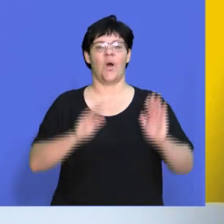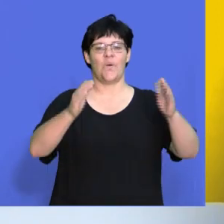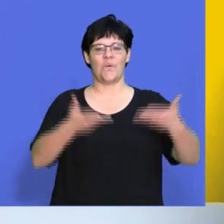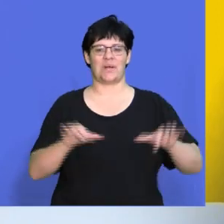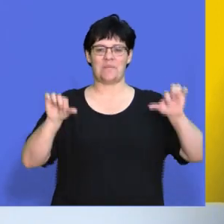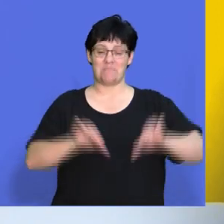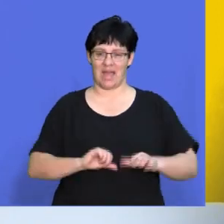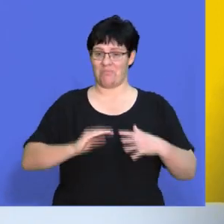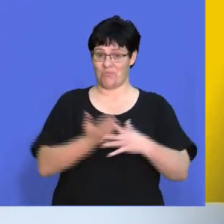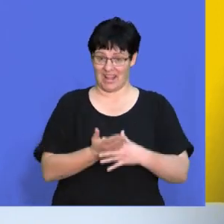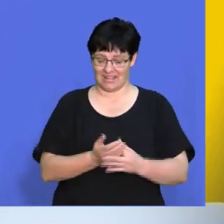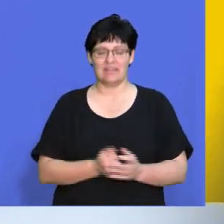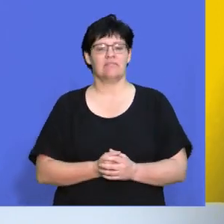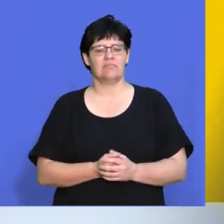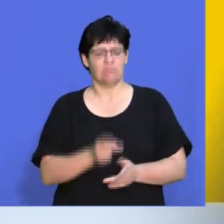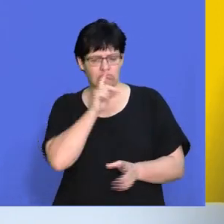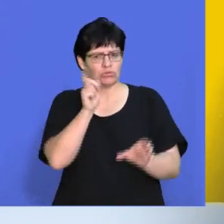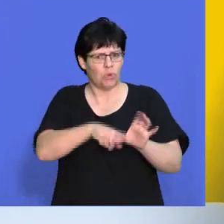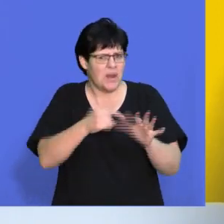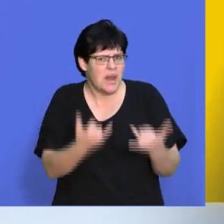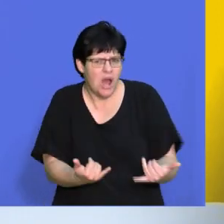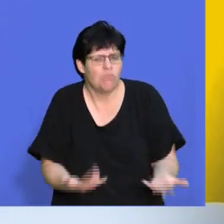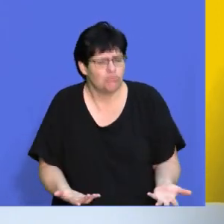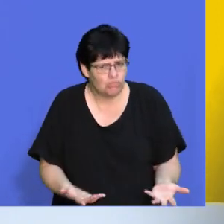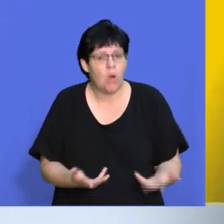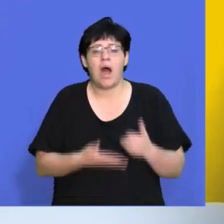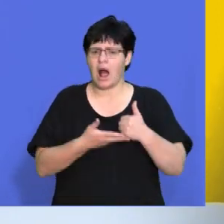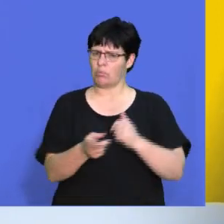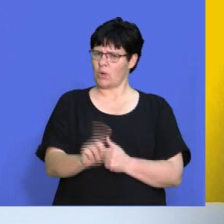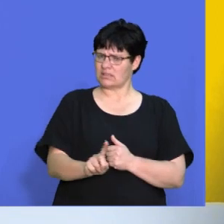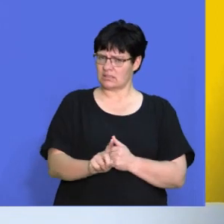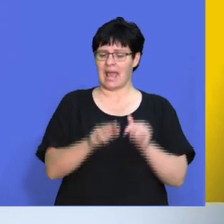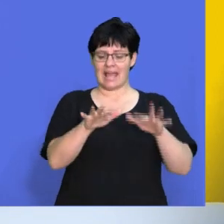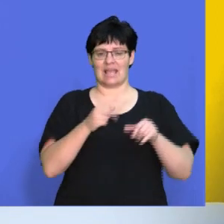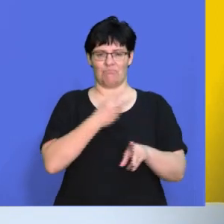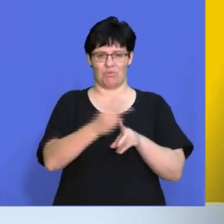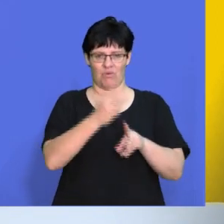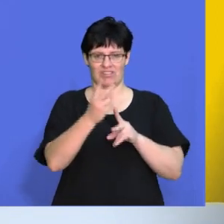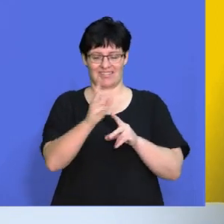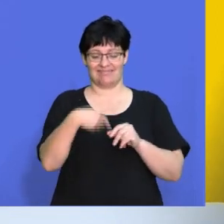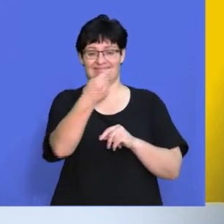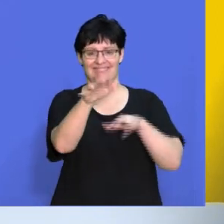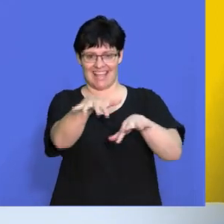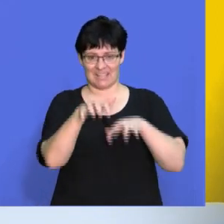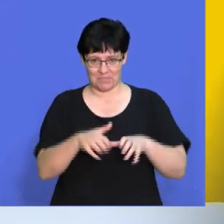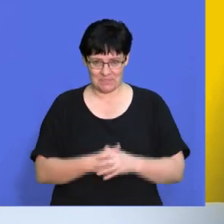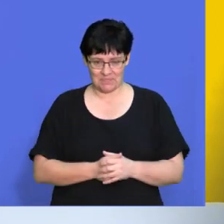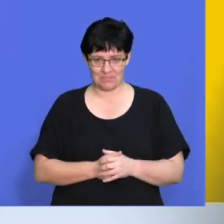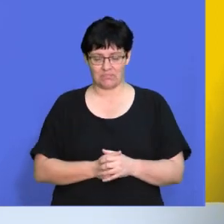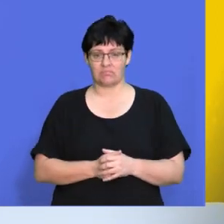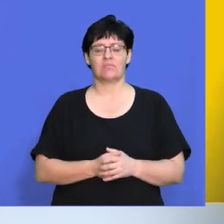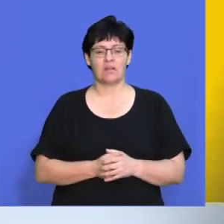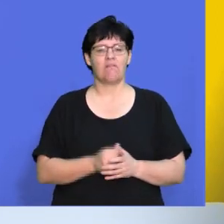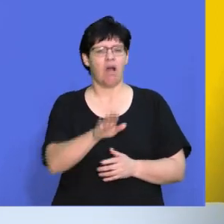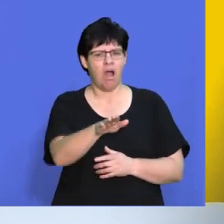Welcome back from the break, Matrix. If you've just joined us, we are assisting you with your exam prep to help with the upcoming exam. If